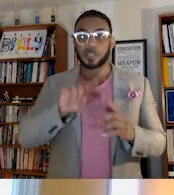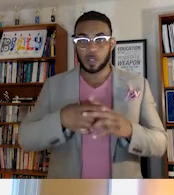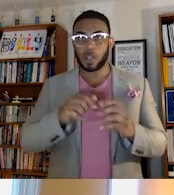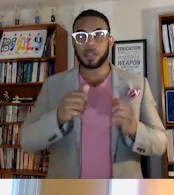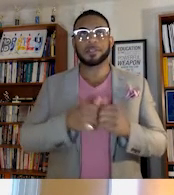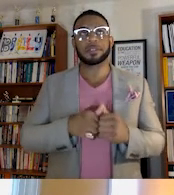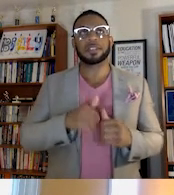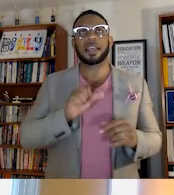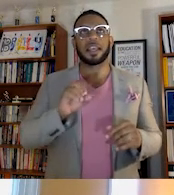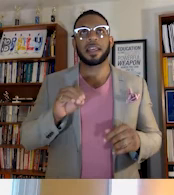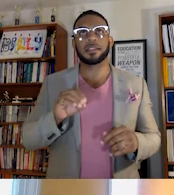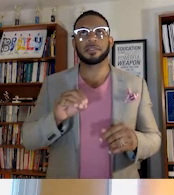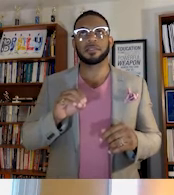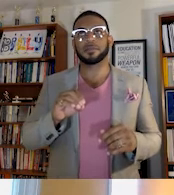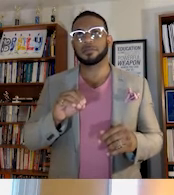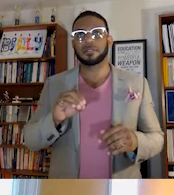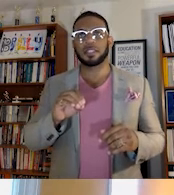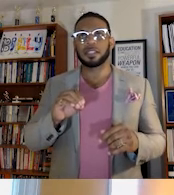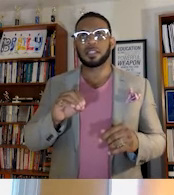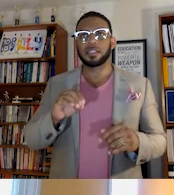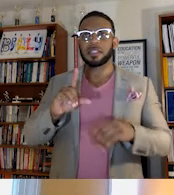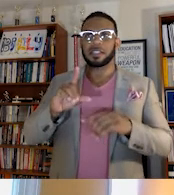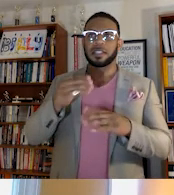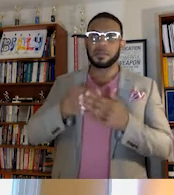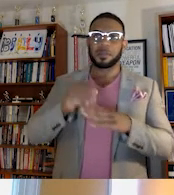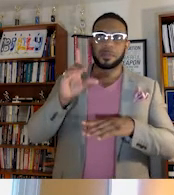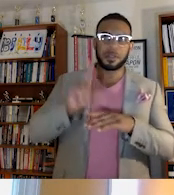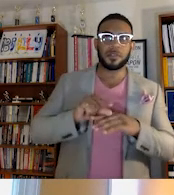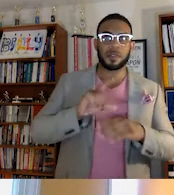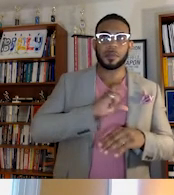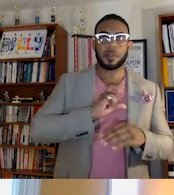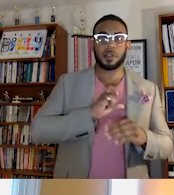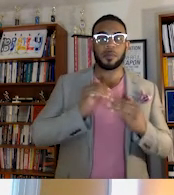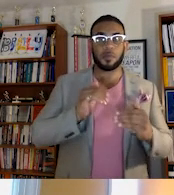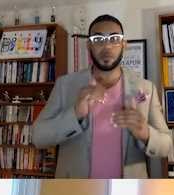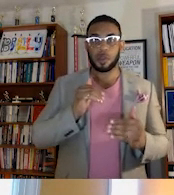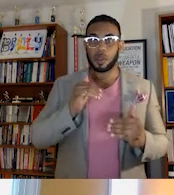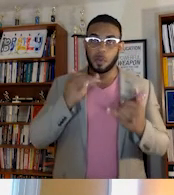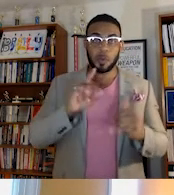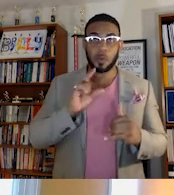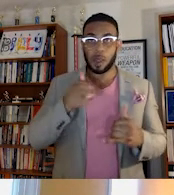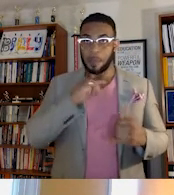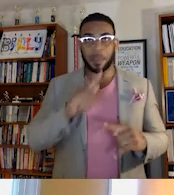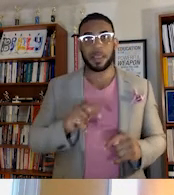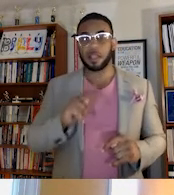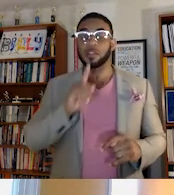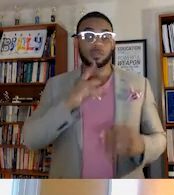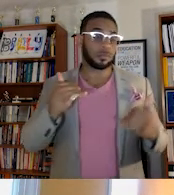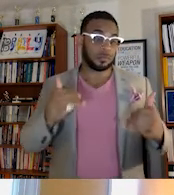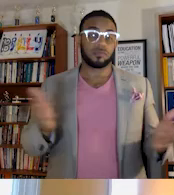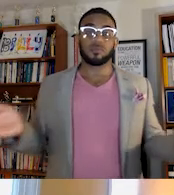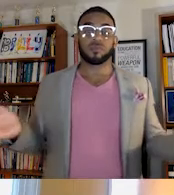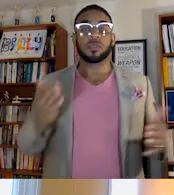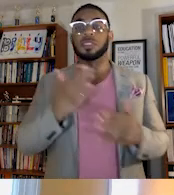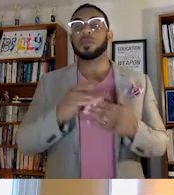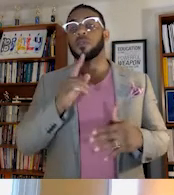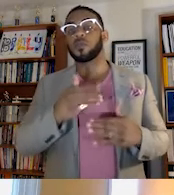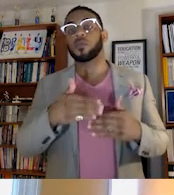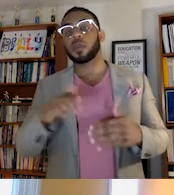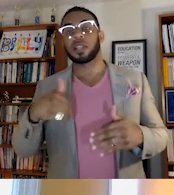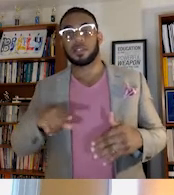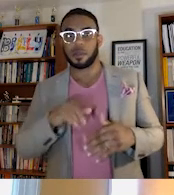starting and the defund the police movement is ever present where I'm at, as well as I'm sure, for some of the rest of